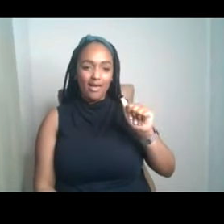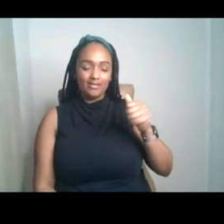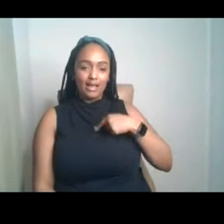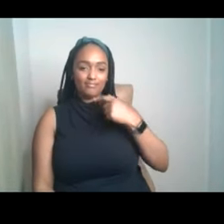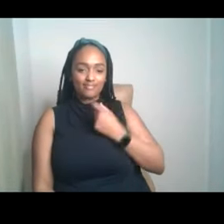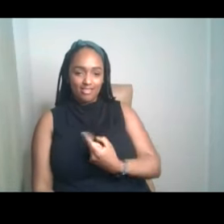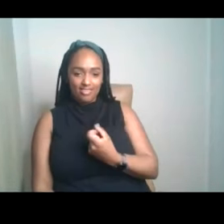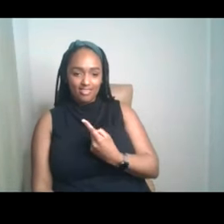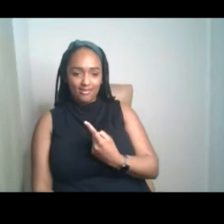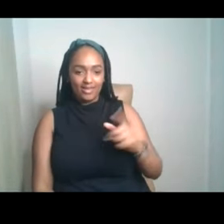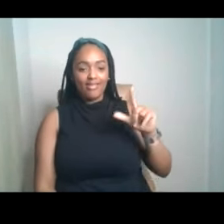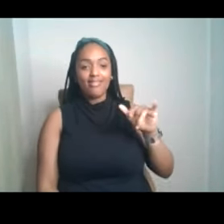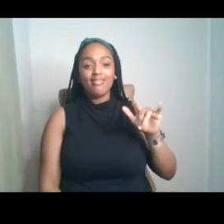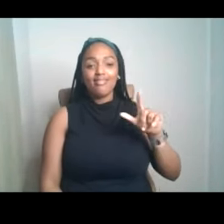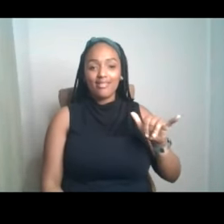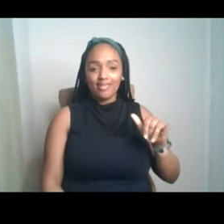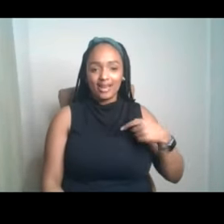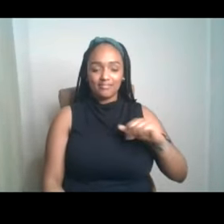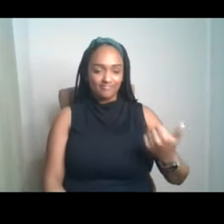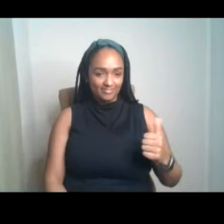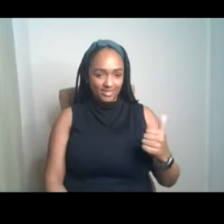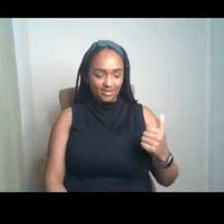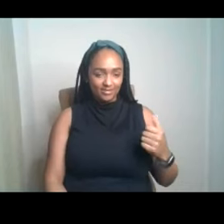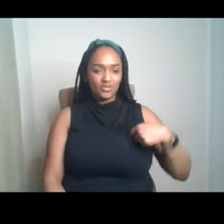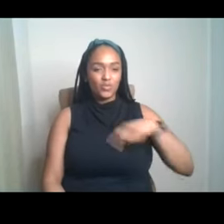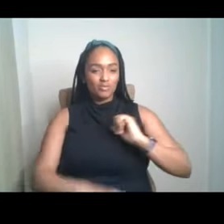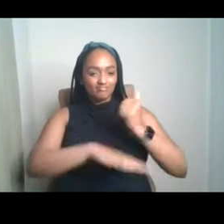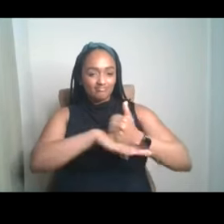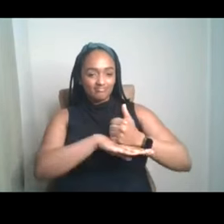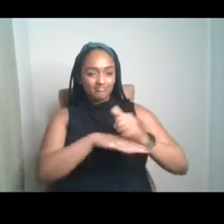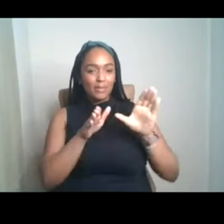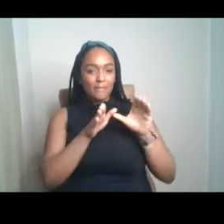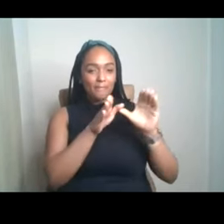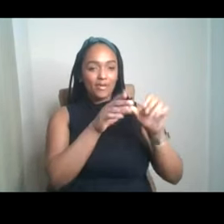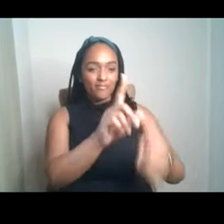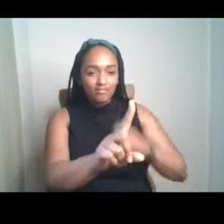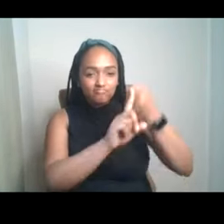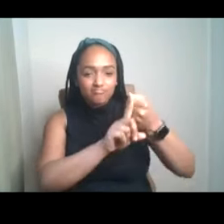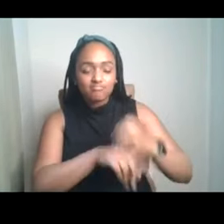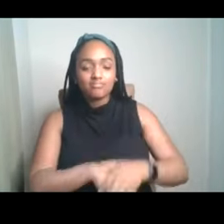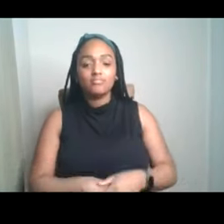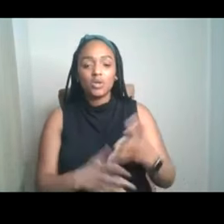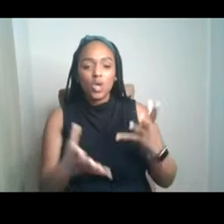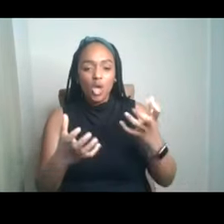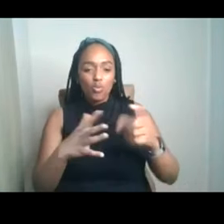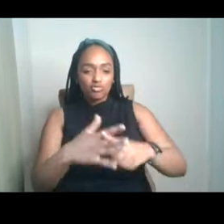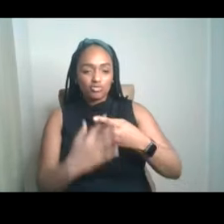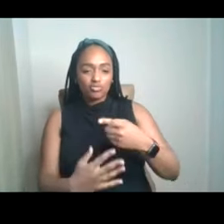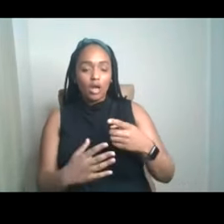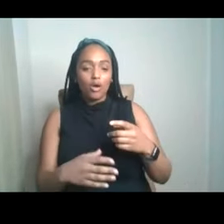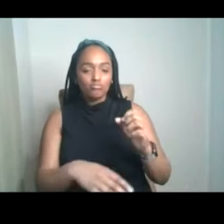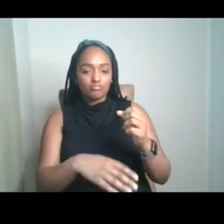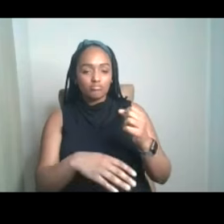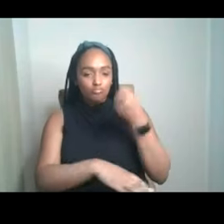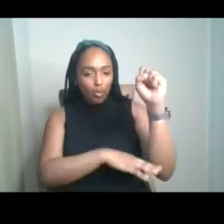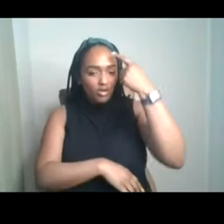And together we started the Butterfly Effect. We wanted to stand up for immigrant families so people would realize just how many children are being